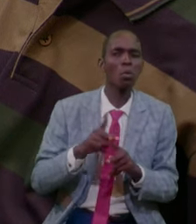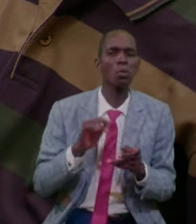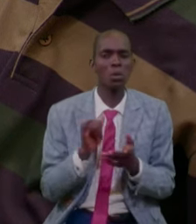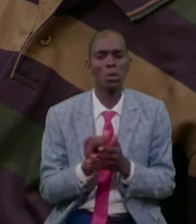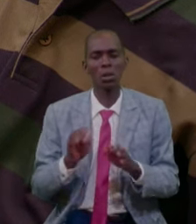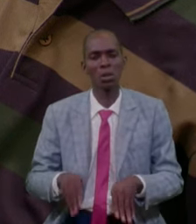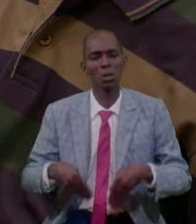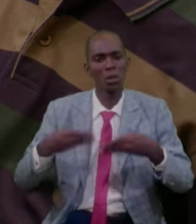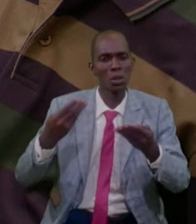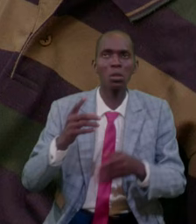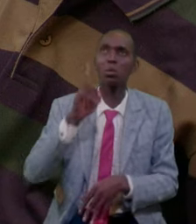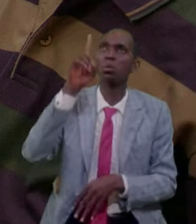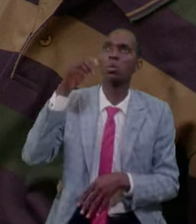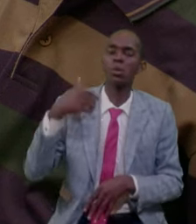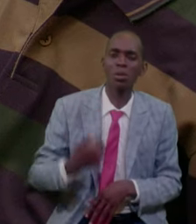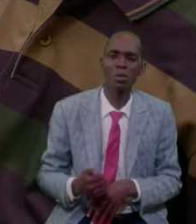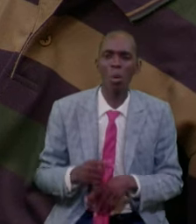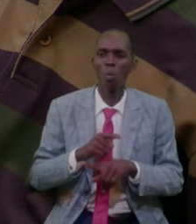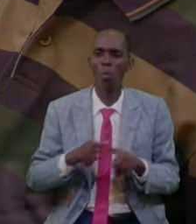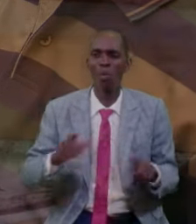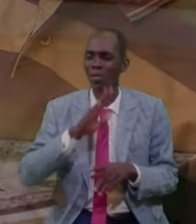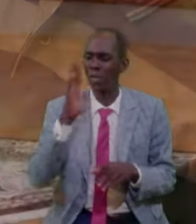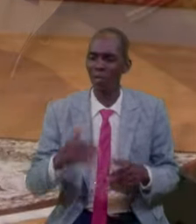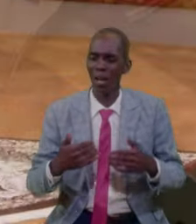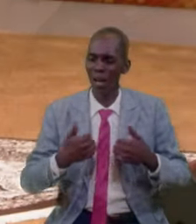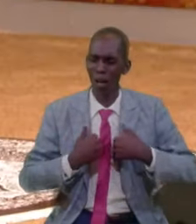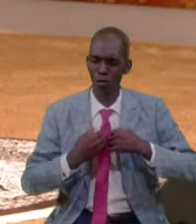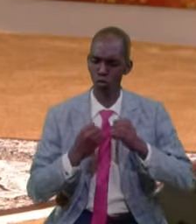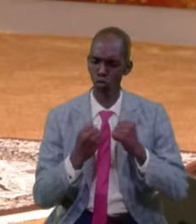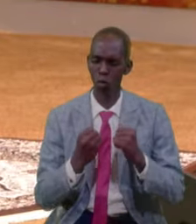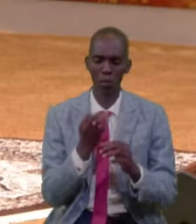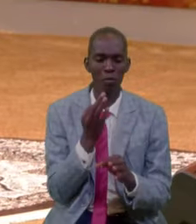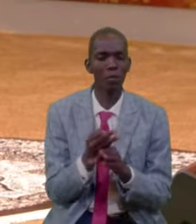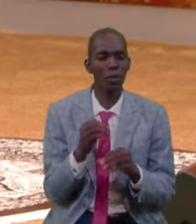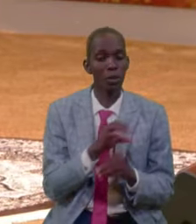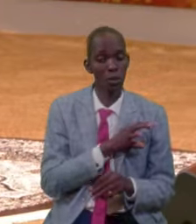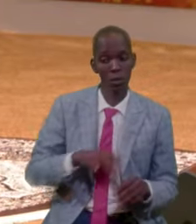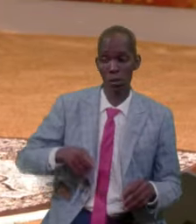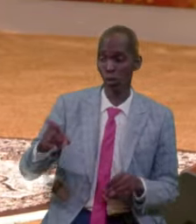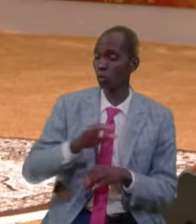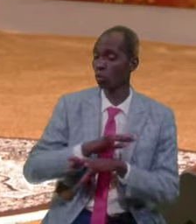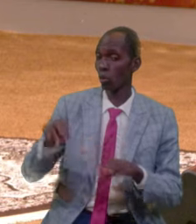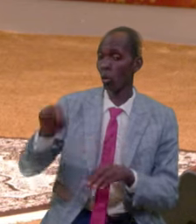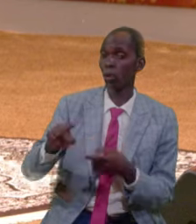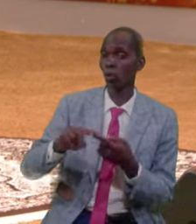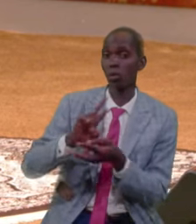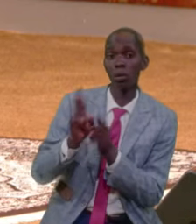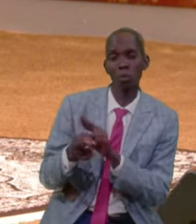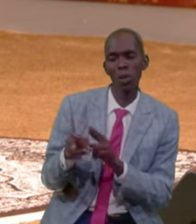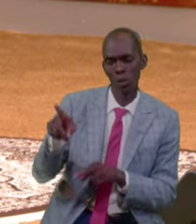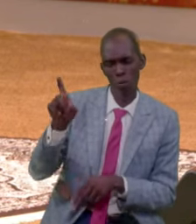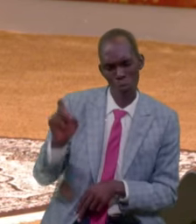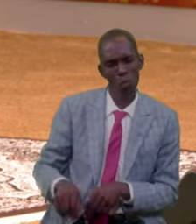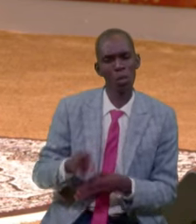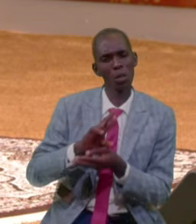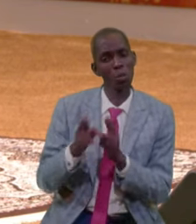deep, deepening faith in Christ? Are they not to repent? Yes, they have to repent. Otherwise, they will